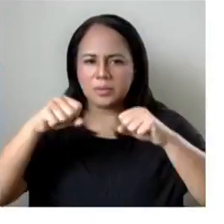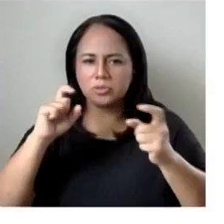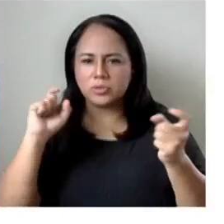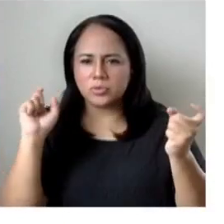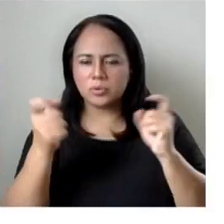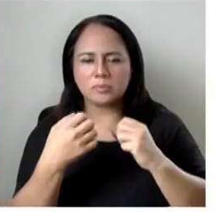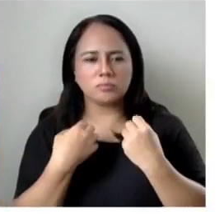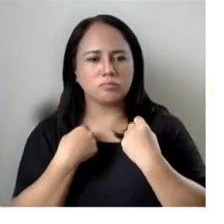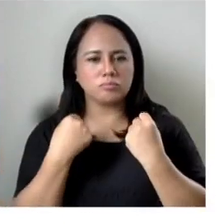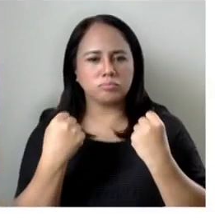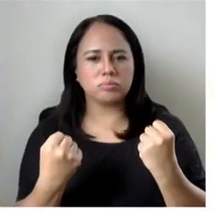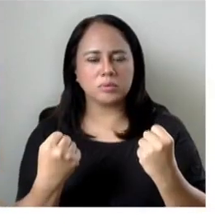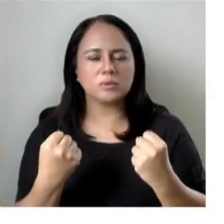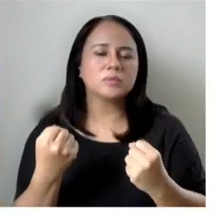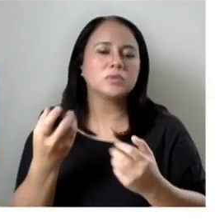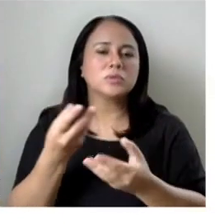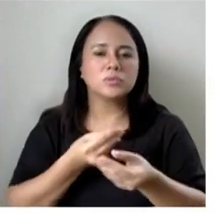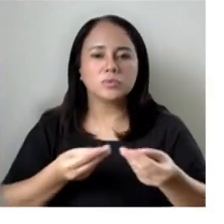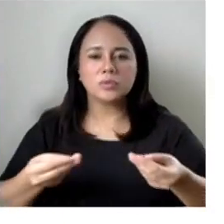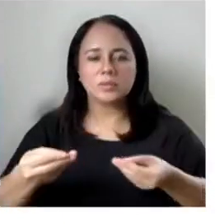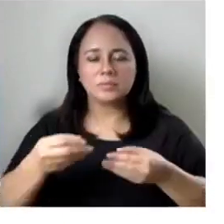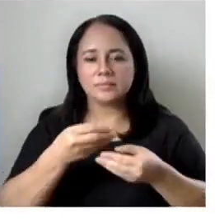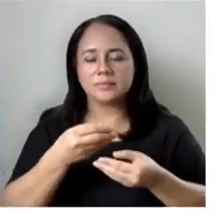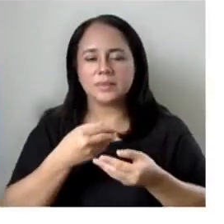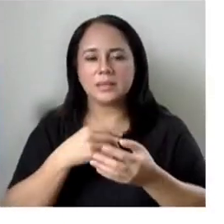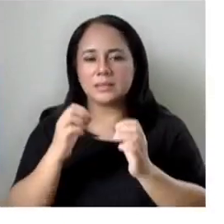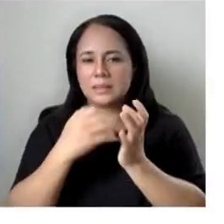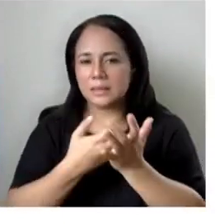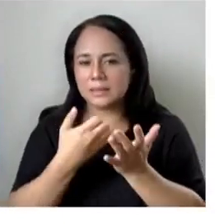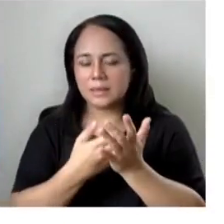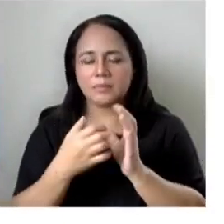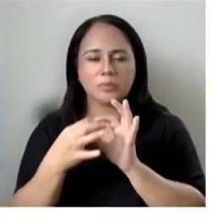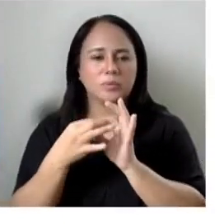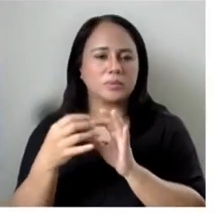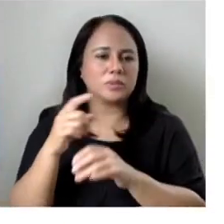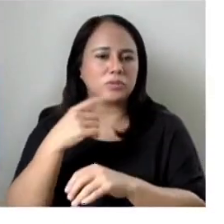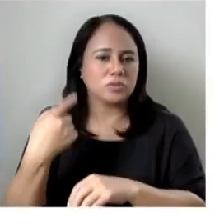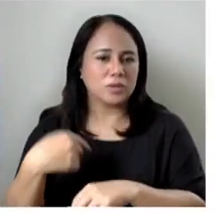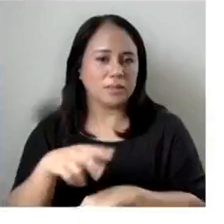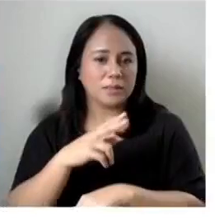strong trade and economic relationship between the Philippines and China. And